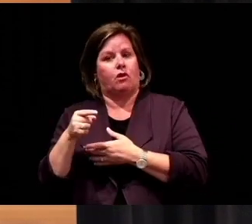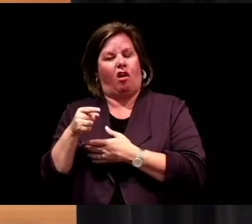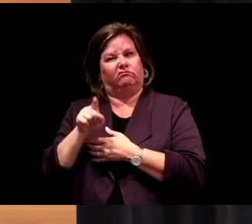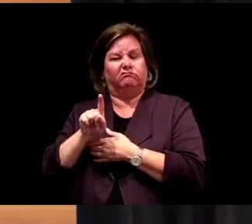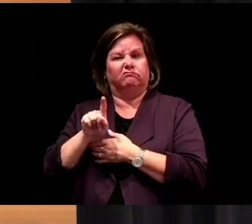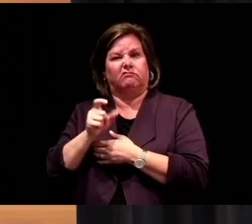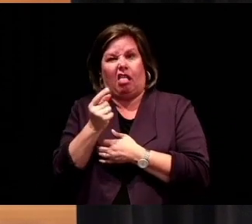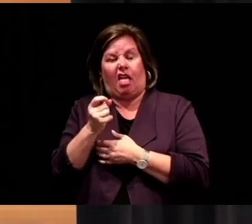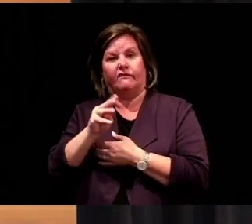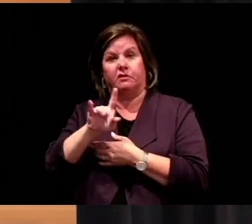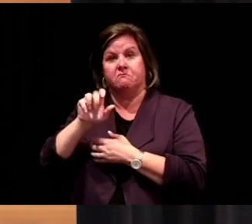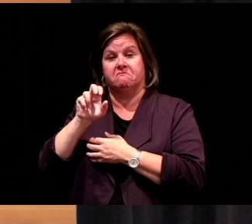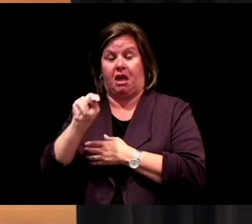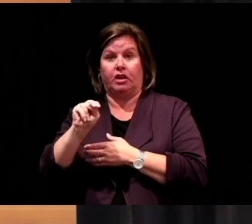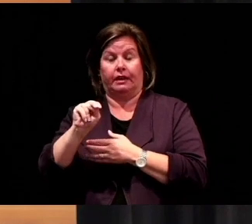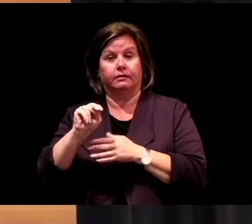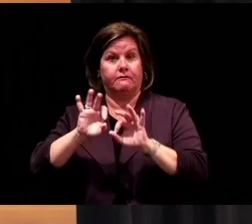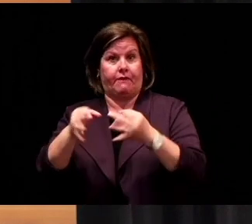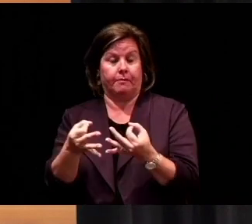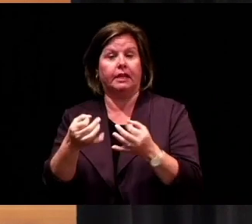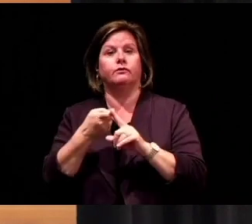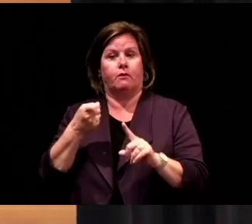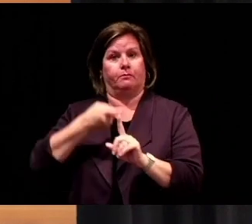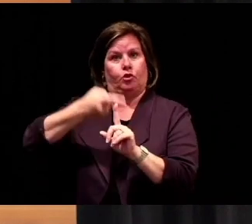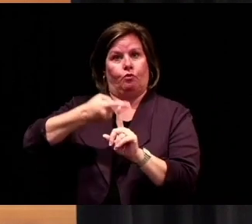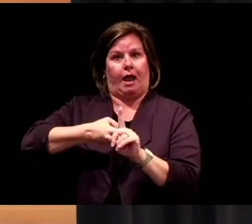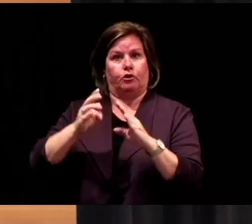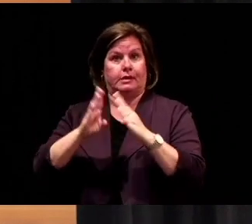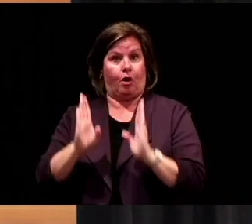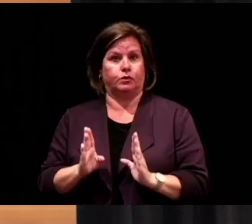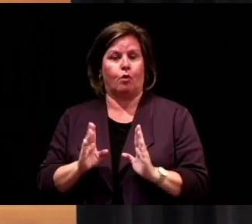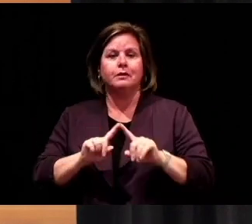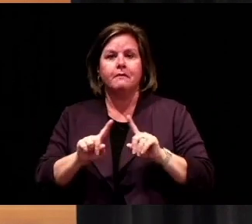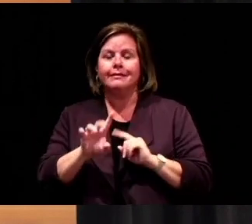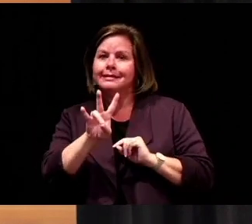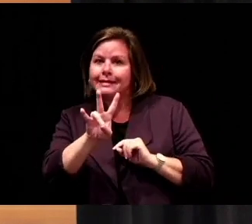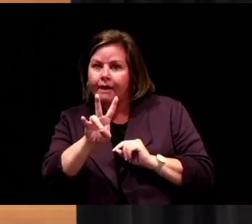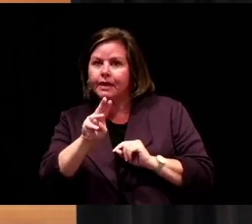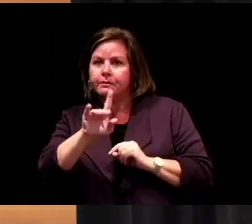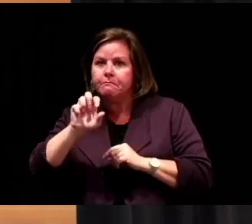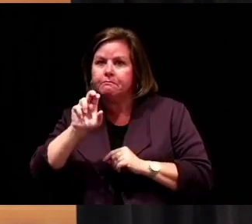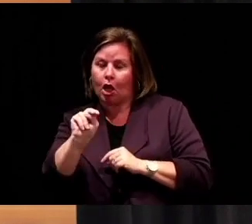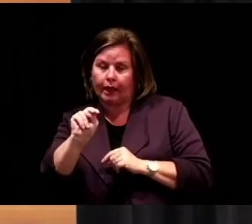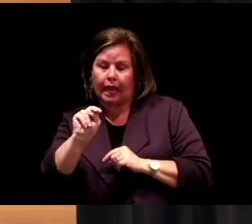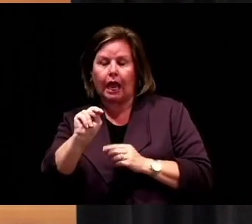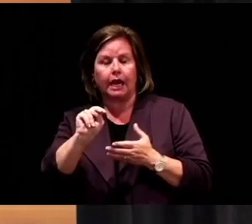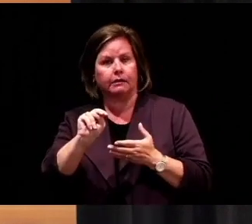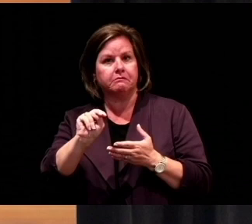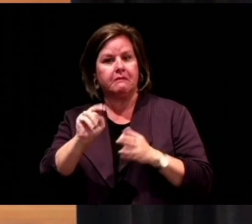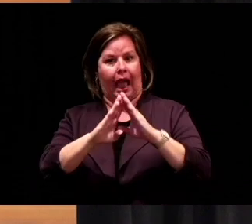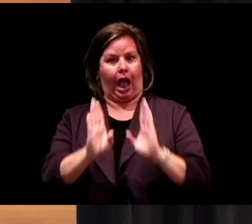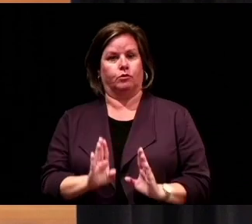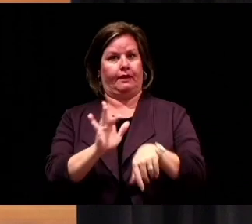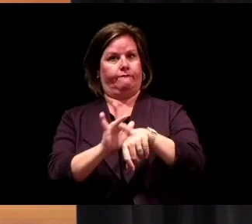$100,000 in disposable income. So it doesn't matter at the higher income levels, they can spend any amount they want on housing and they're still fine. At the lower income levels, it's